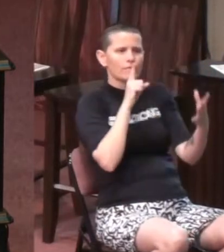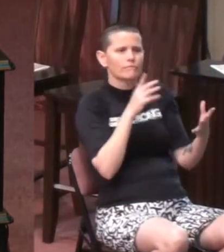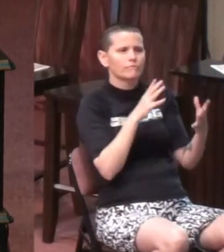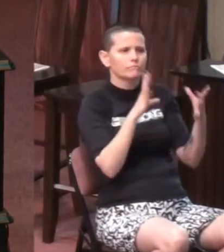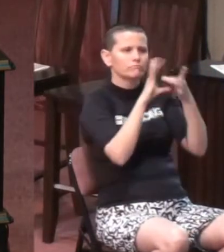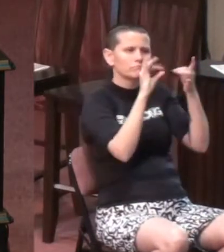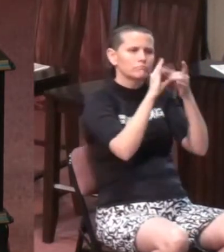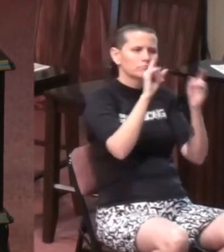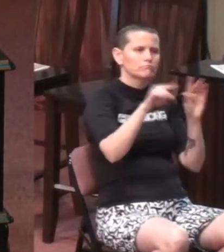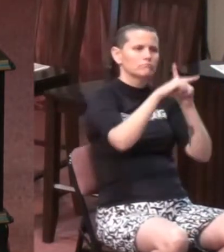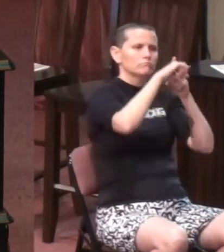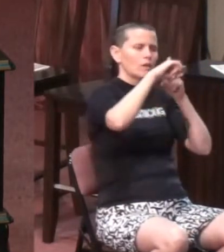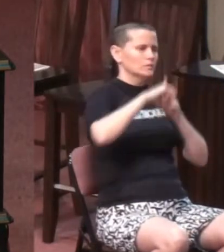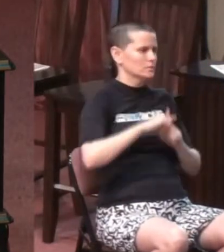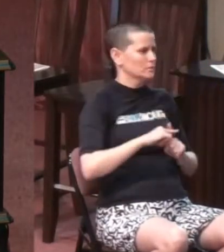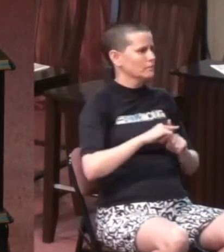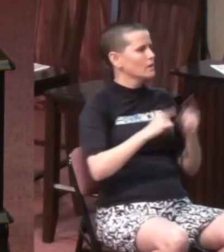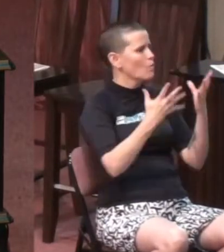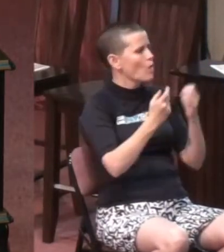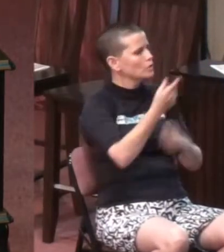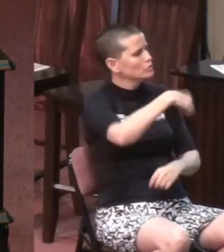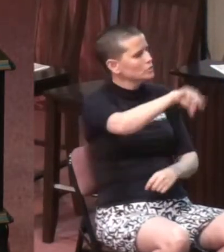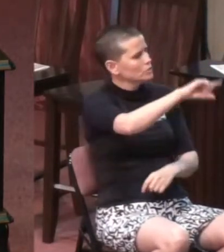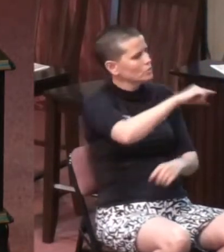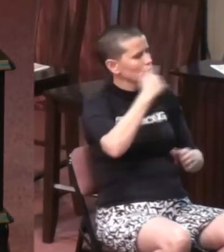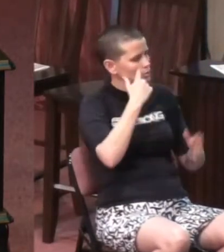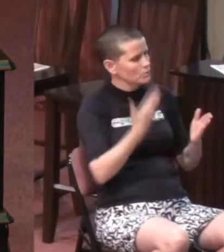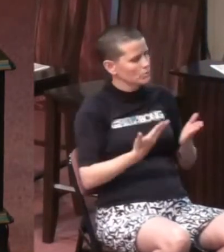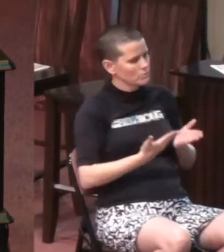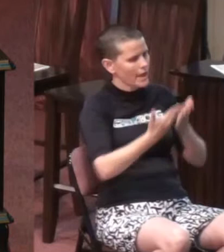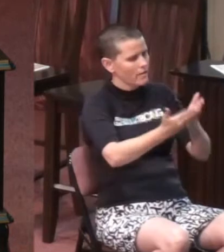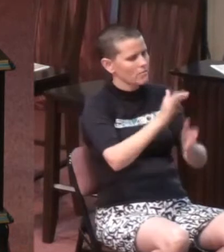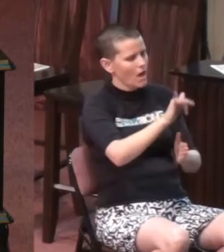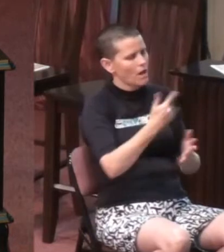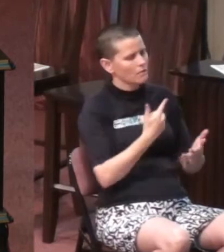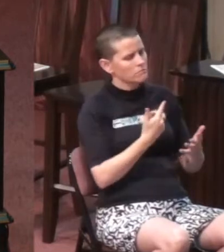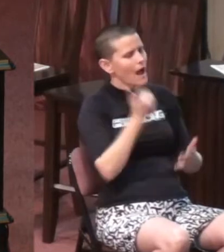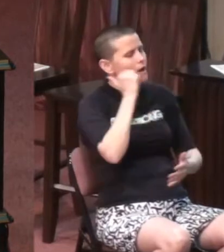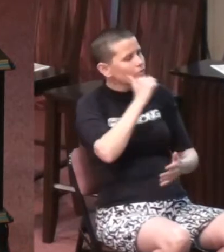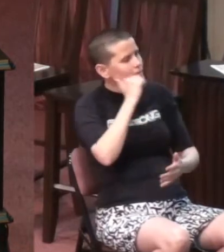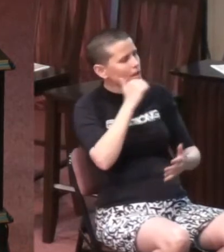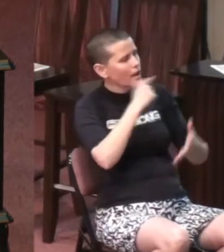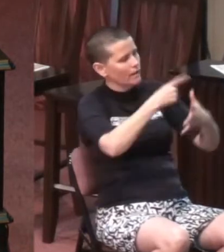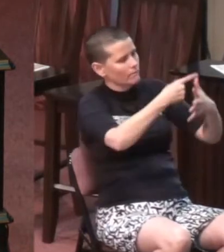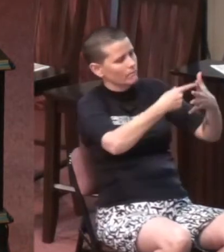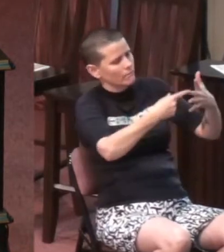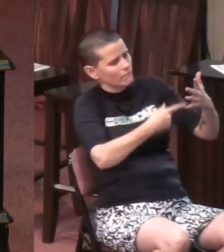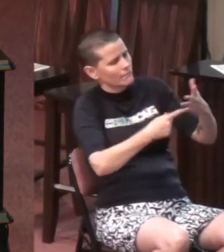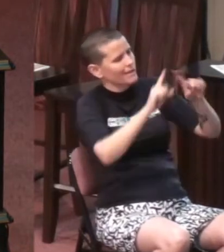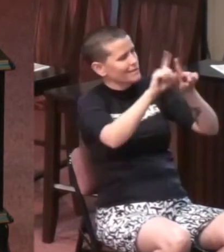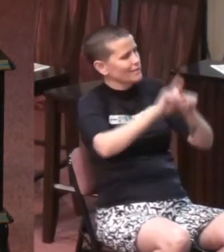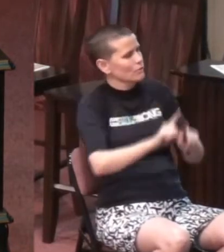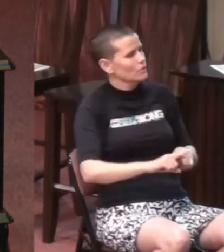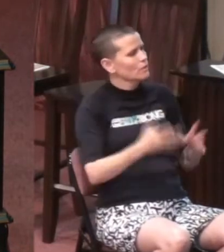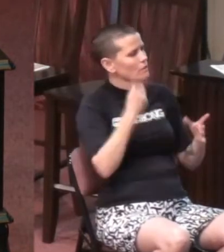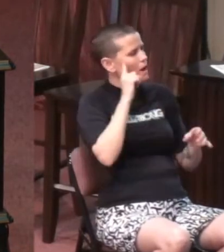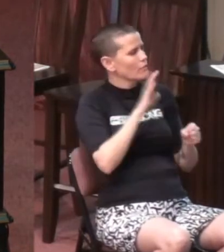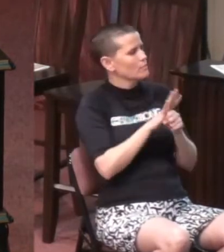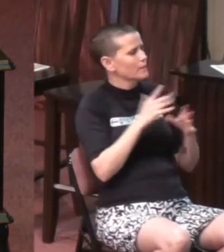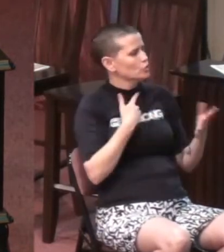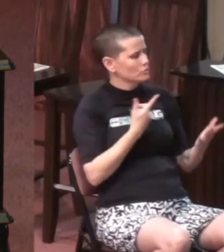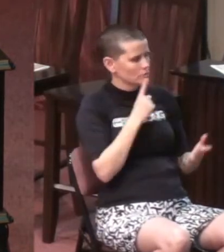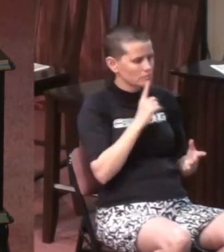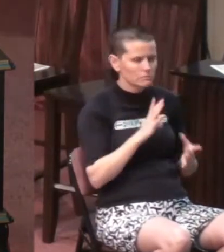into each day. And would you say these with me from that place of truth of knowing within your heart and mind that all things are for